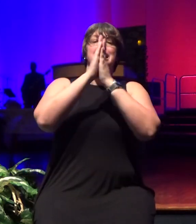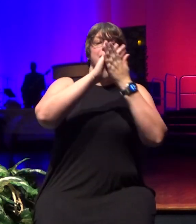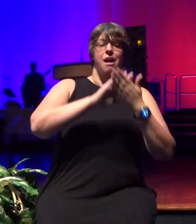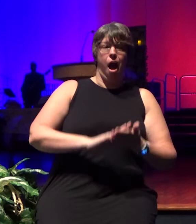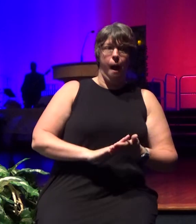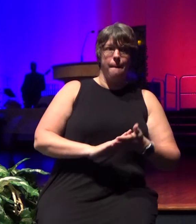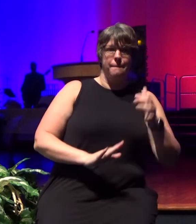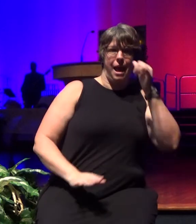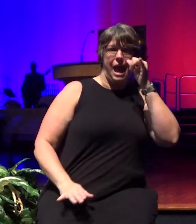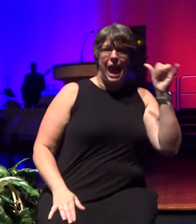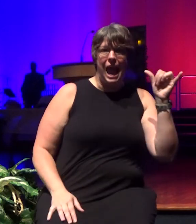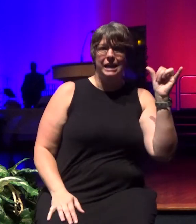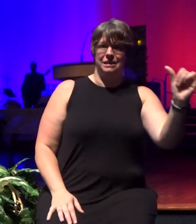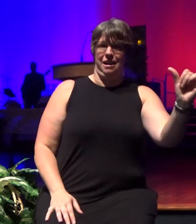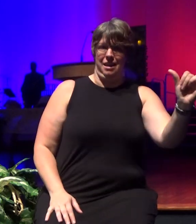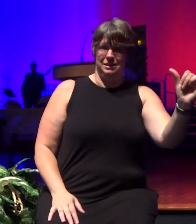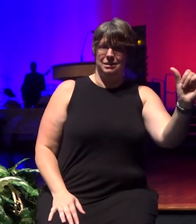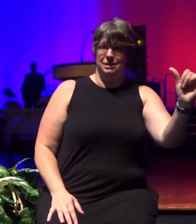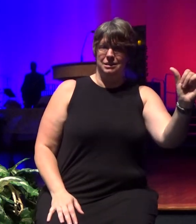to soar.